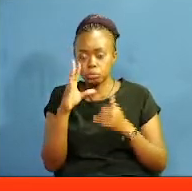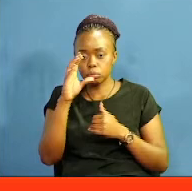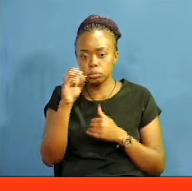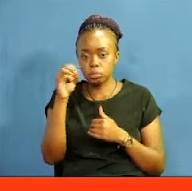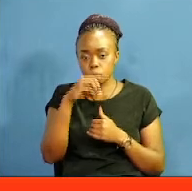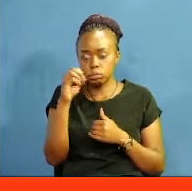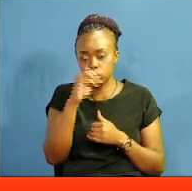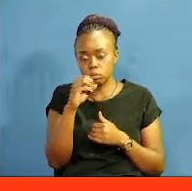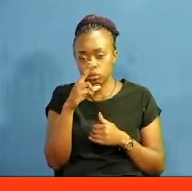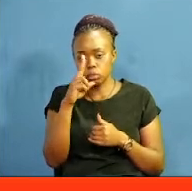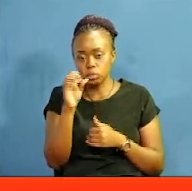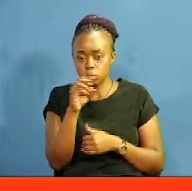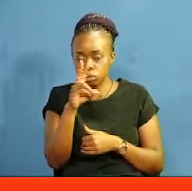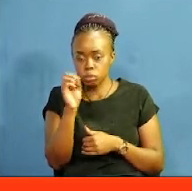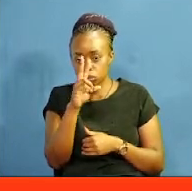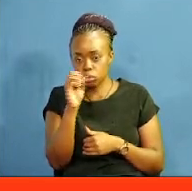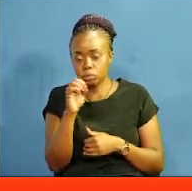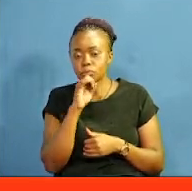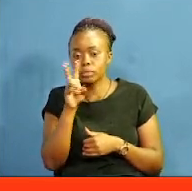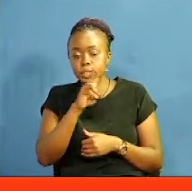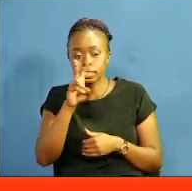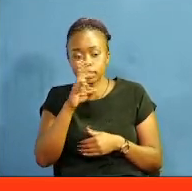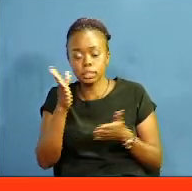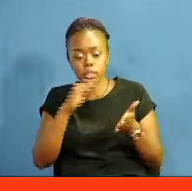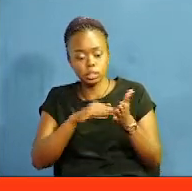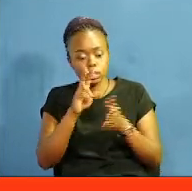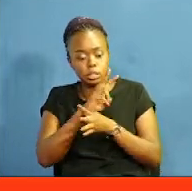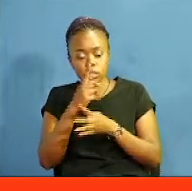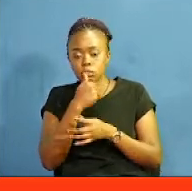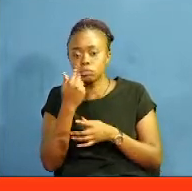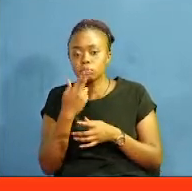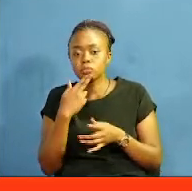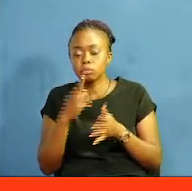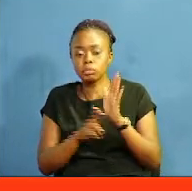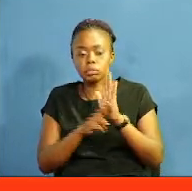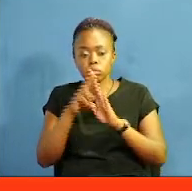Ocheng, the 2022 agenda, we are seeing the candidates who are